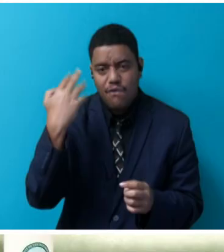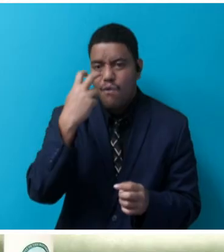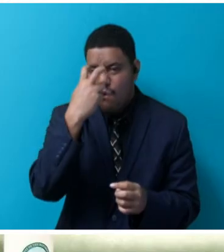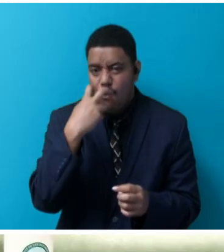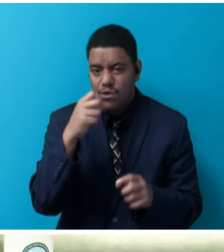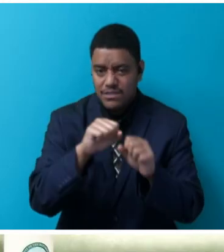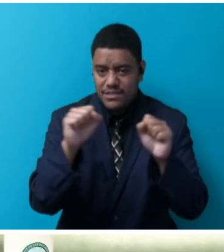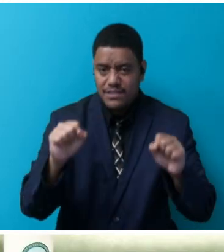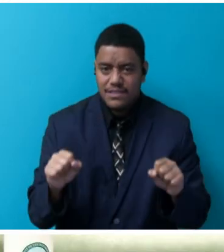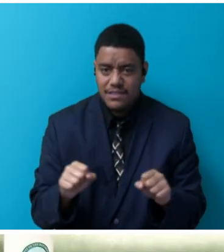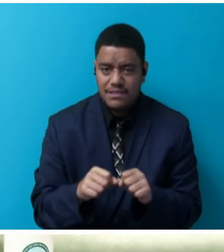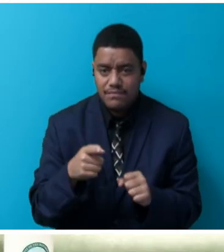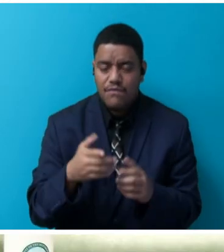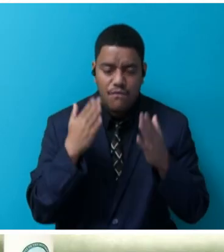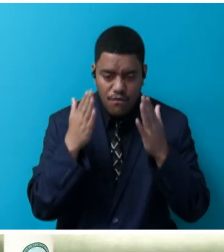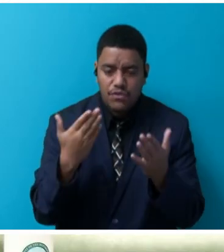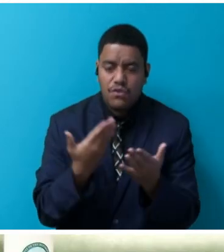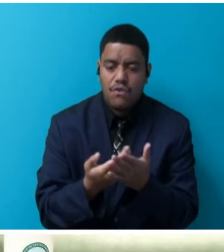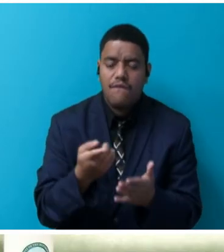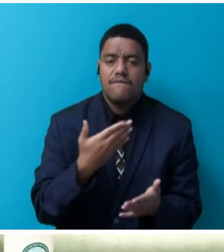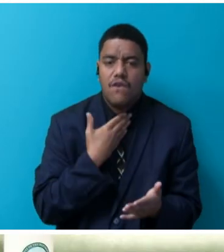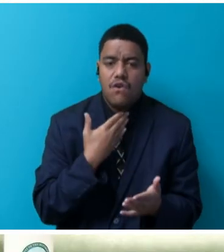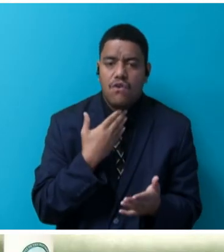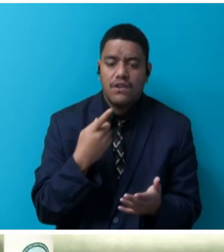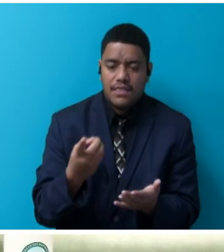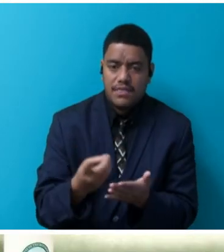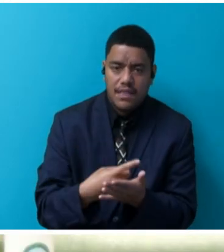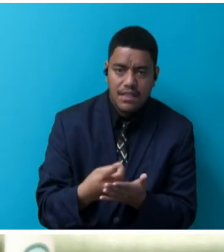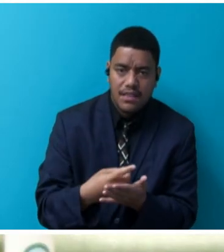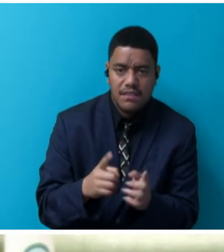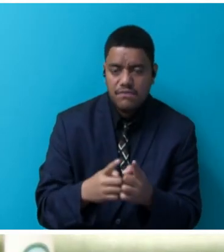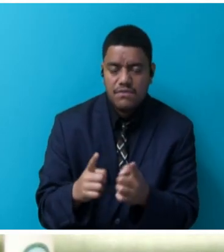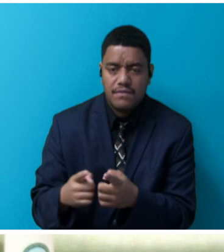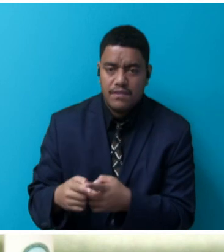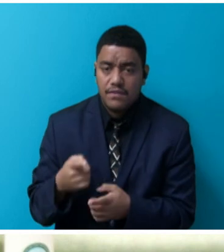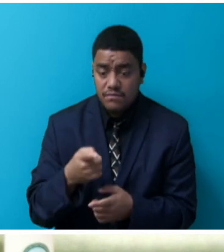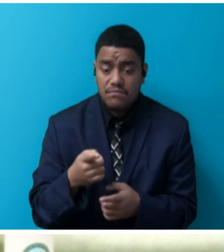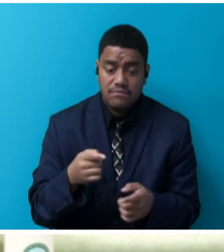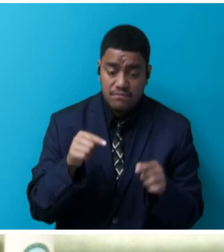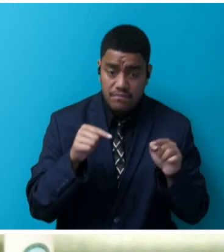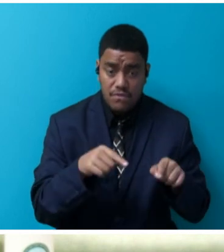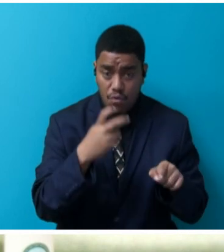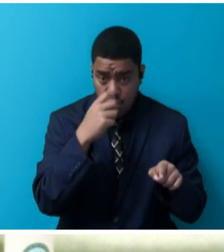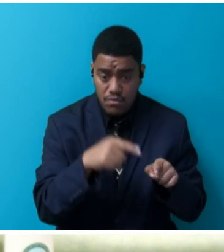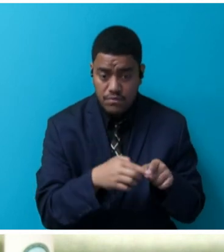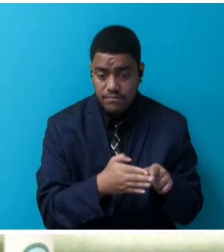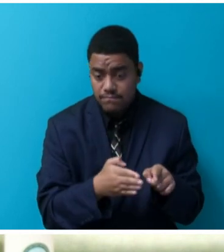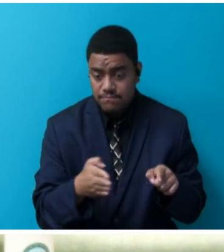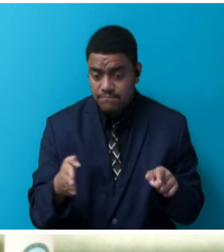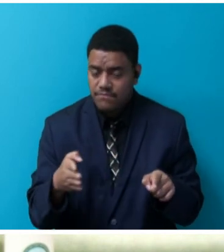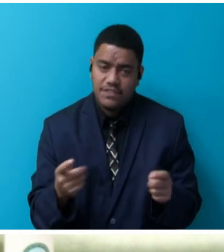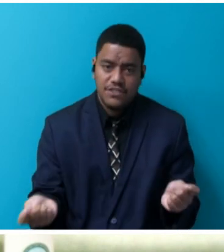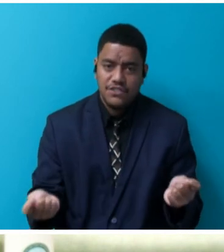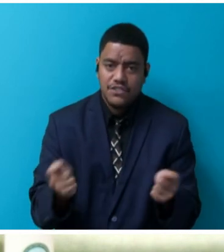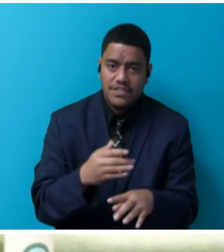telecommunications. It focused on traditional voice and data services, and since then, the breadth of technologies and